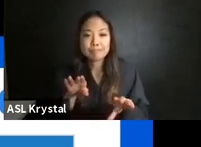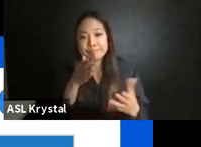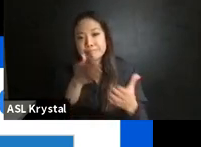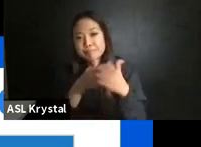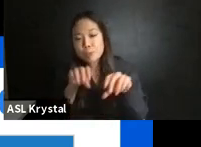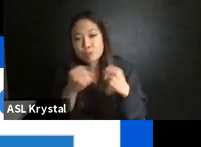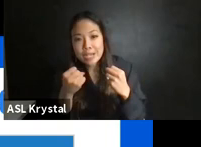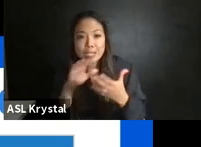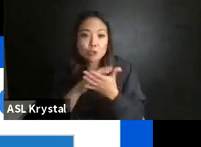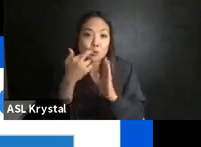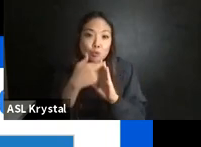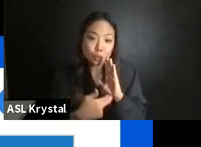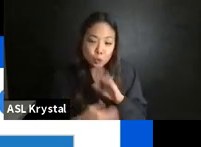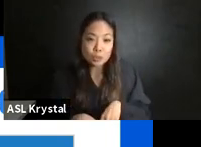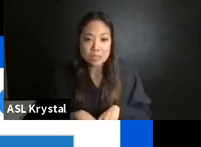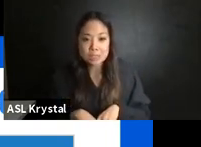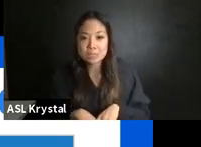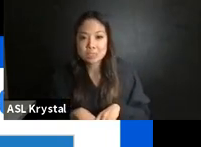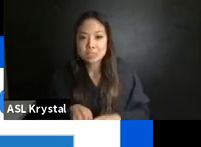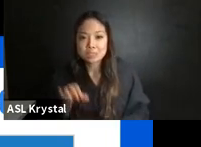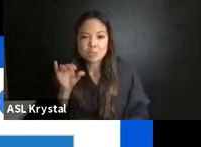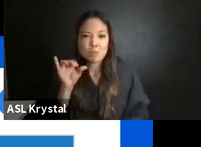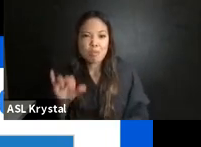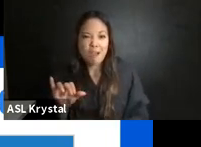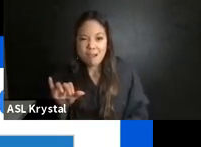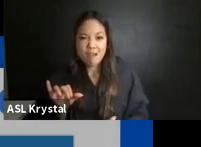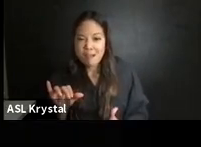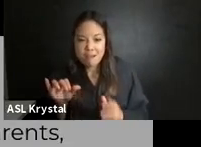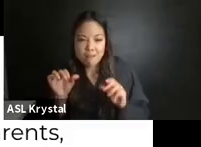related to might not be clear i just wanted to call that out